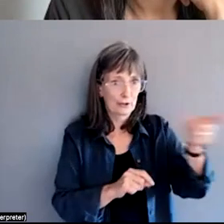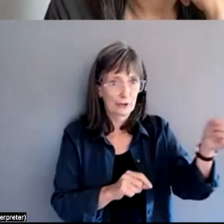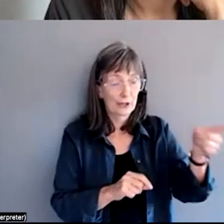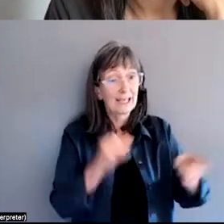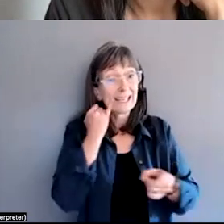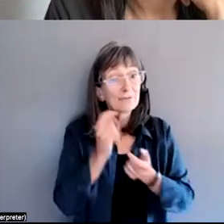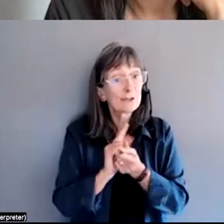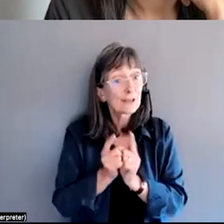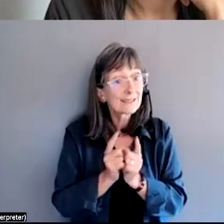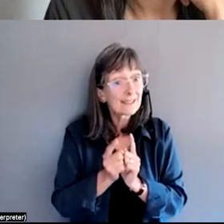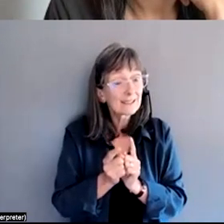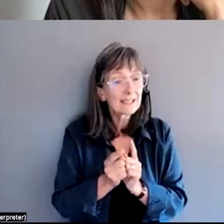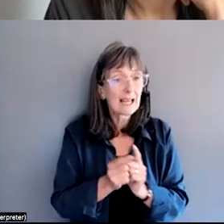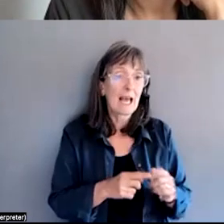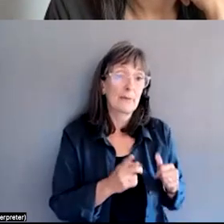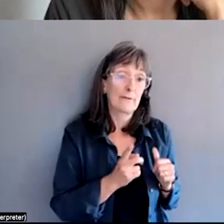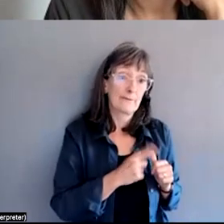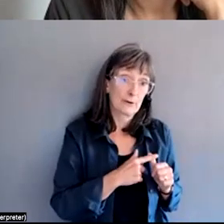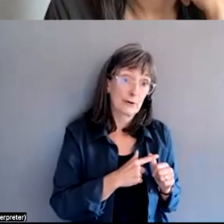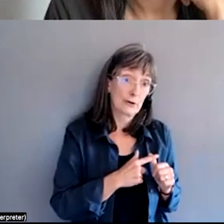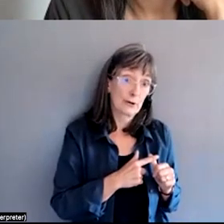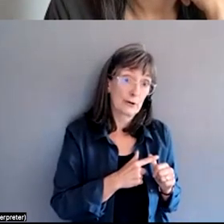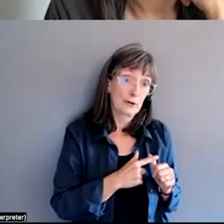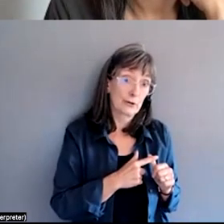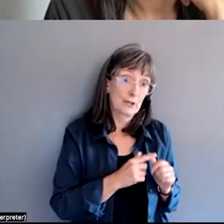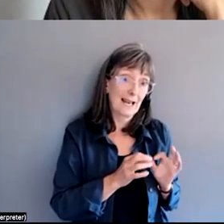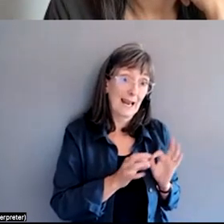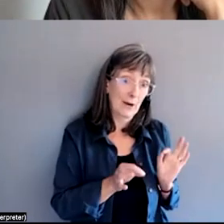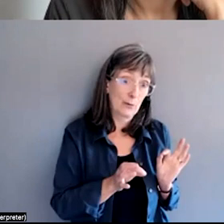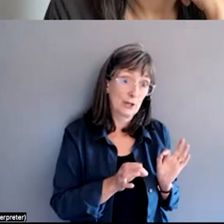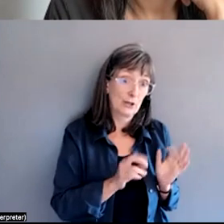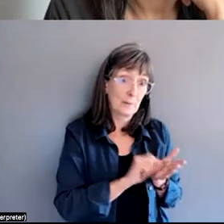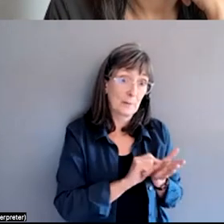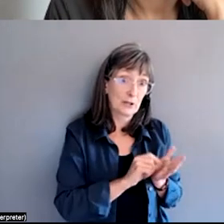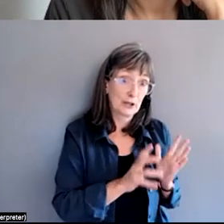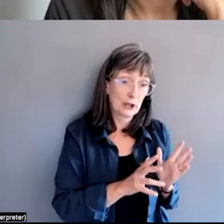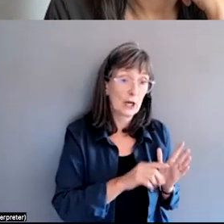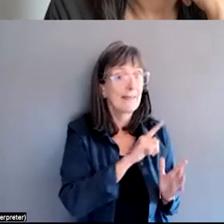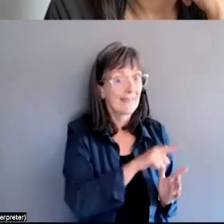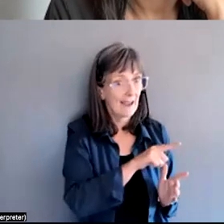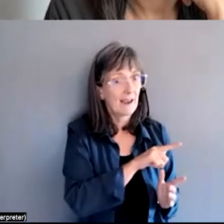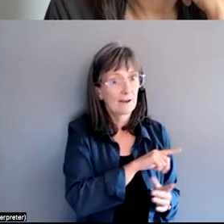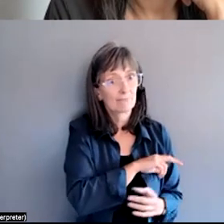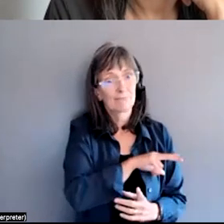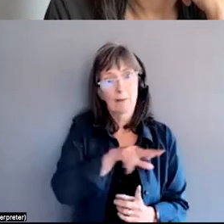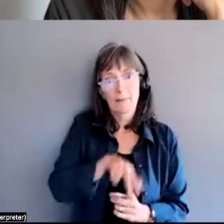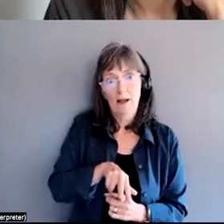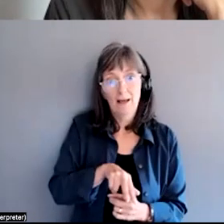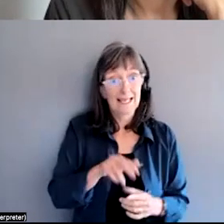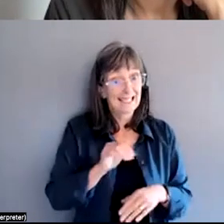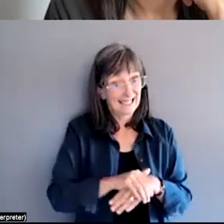I'll sometimes have the originating language publisher actually has a say in what the cover looks like, even though it's English